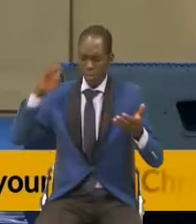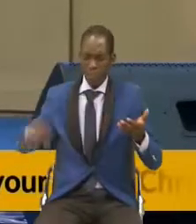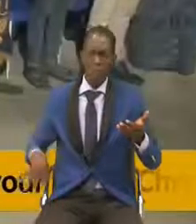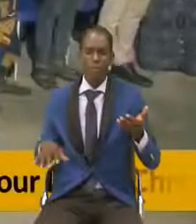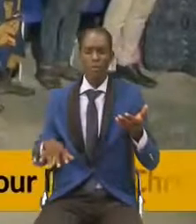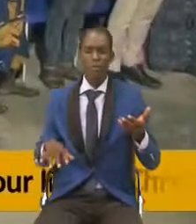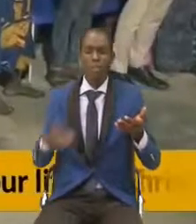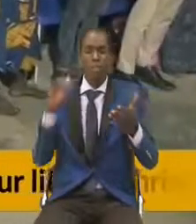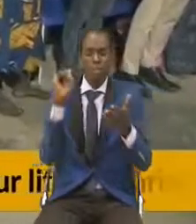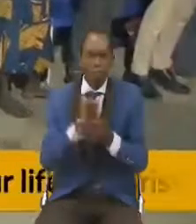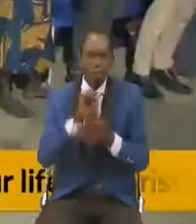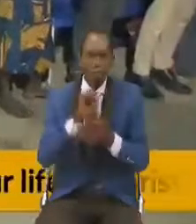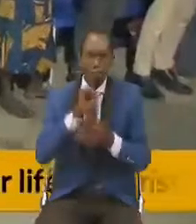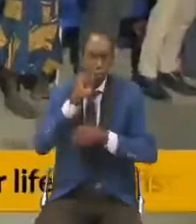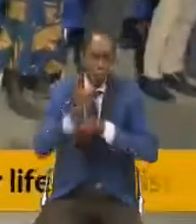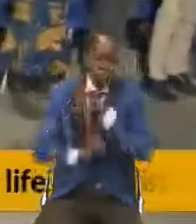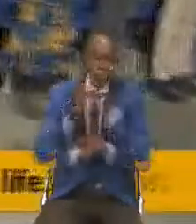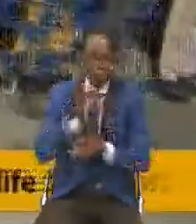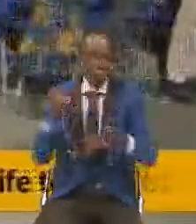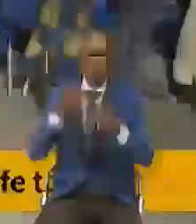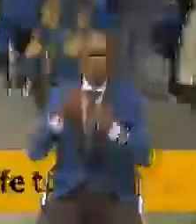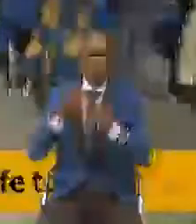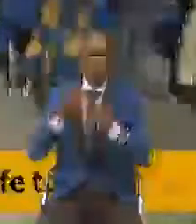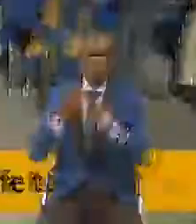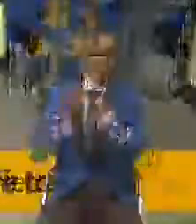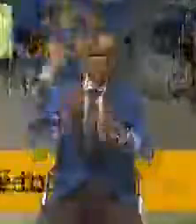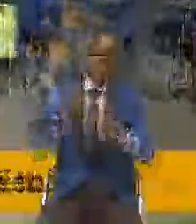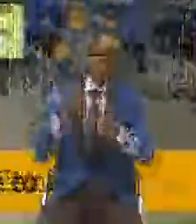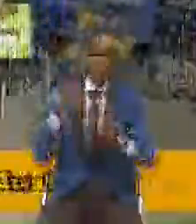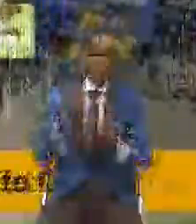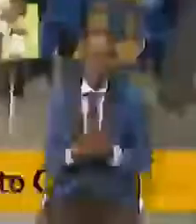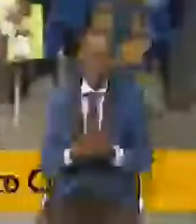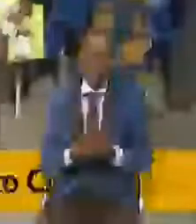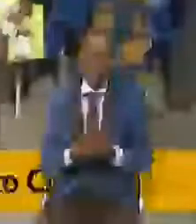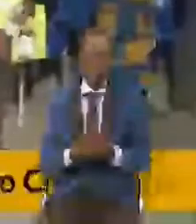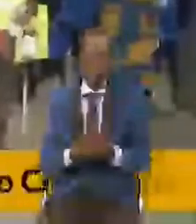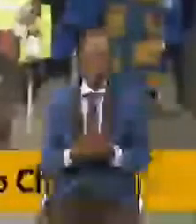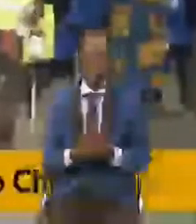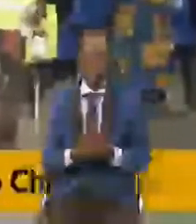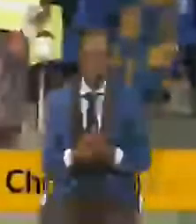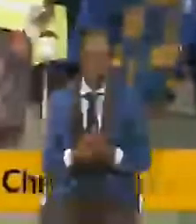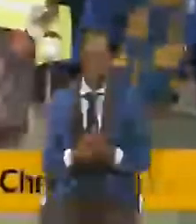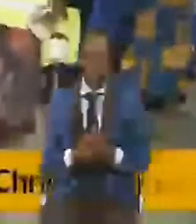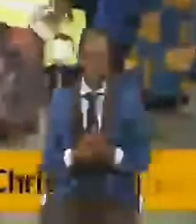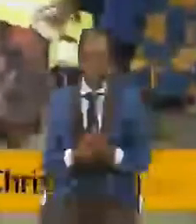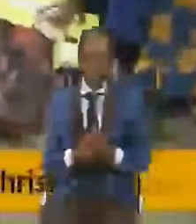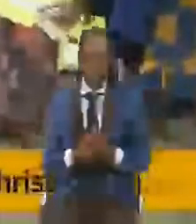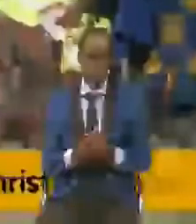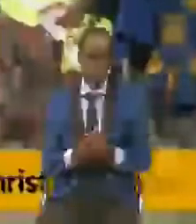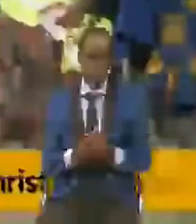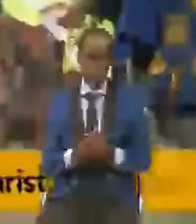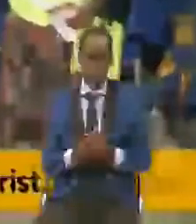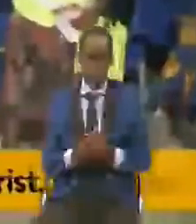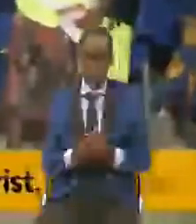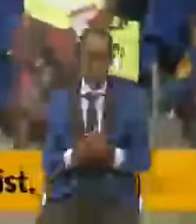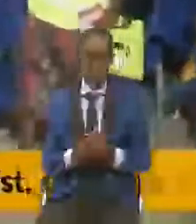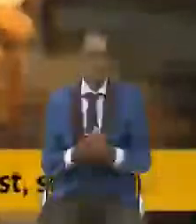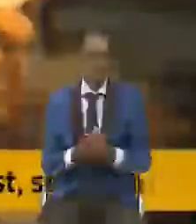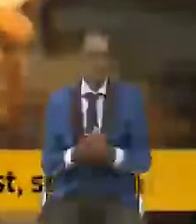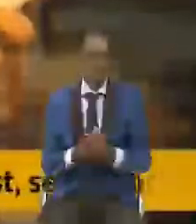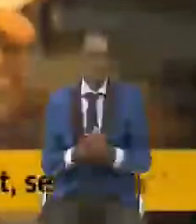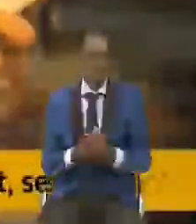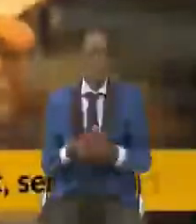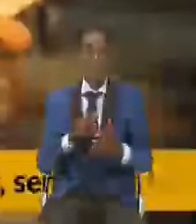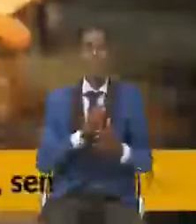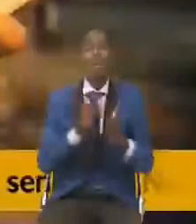you i removed that suffering in jesus name